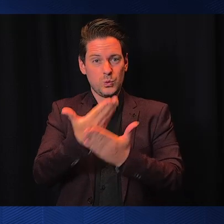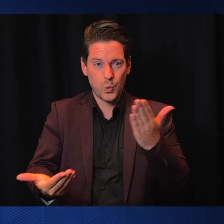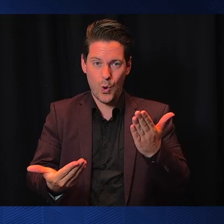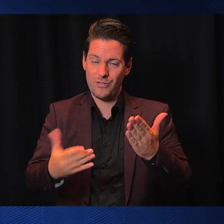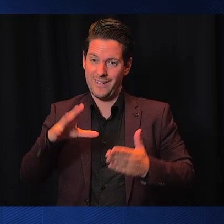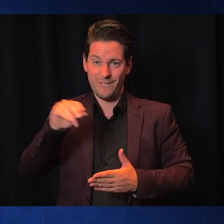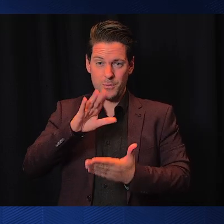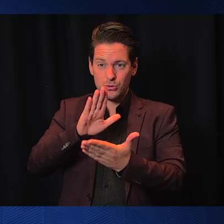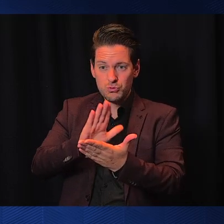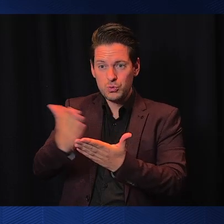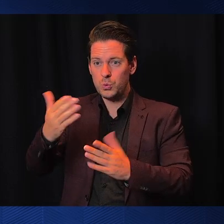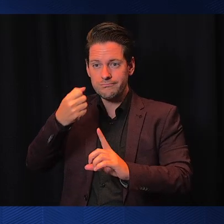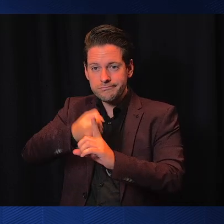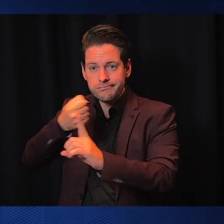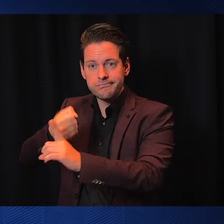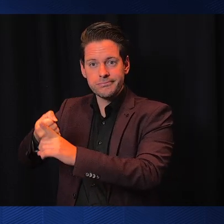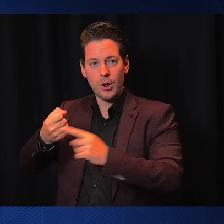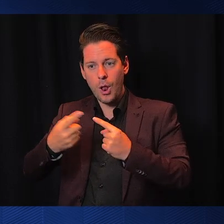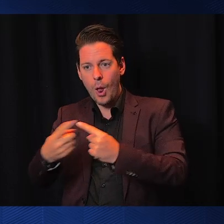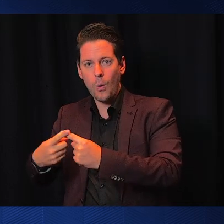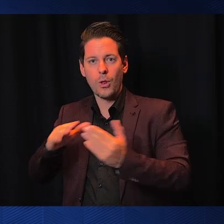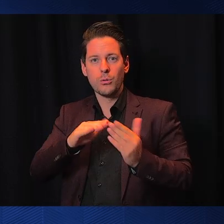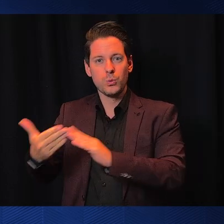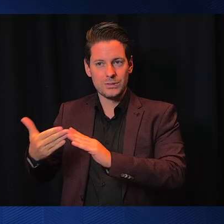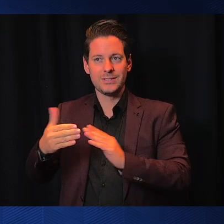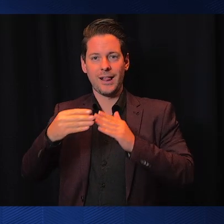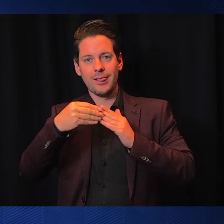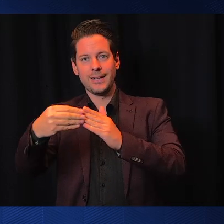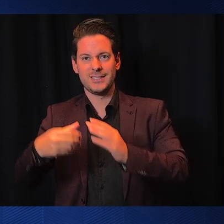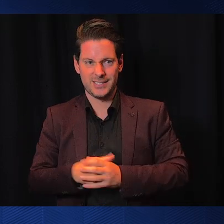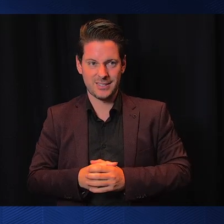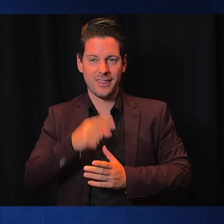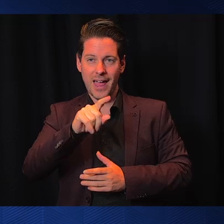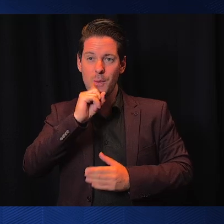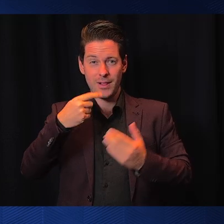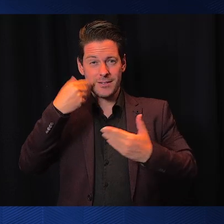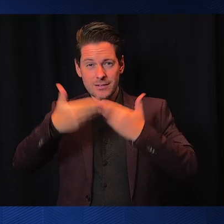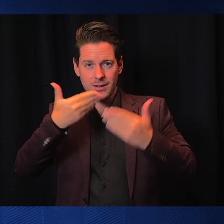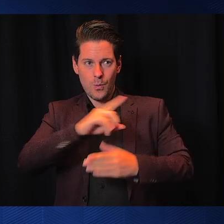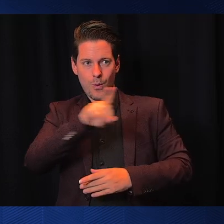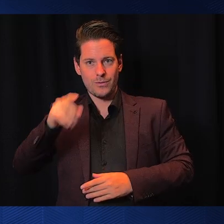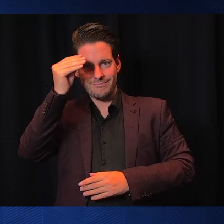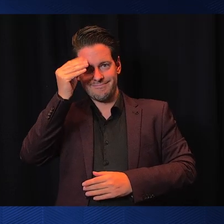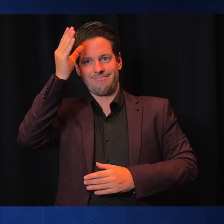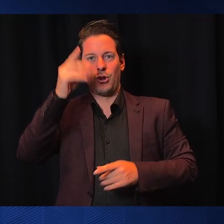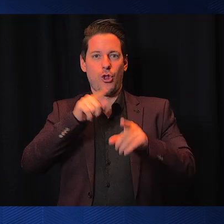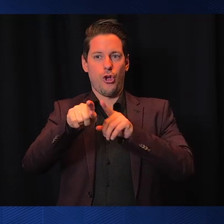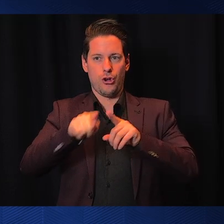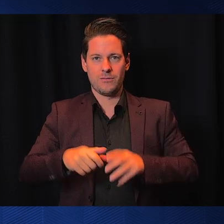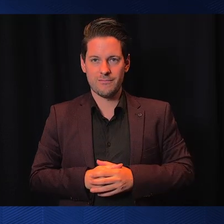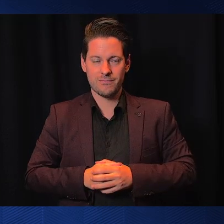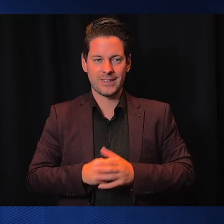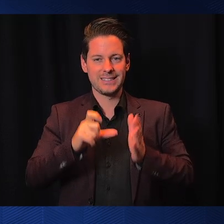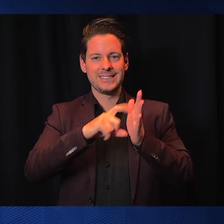civil society actors who can really give us insights into what we need to learn. Civil society is